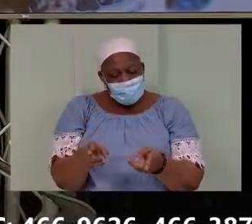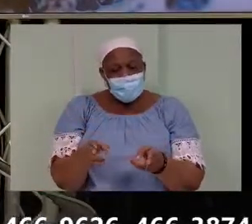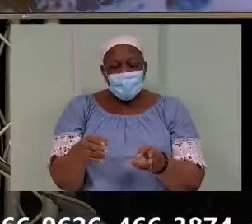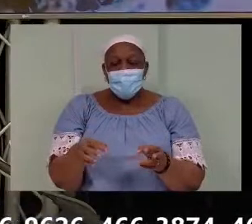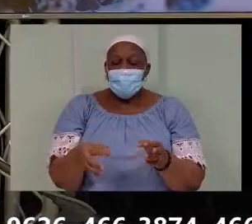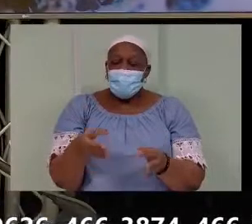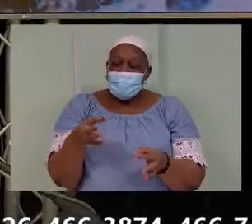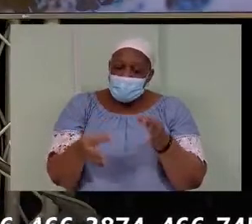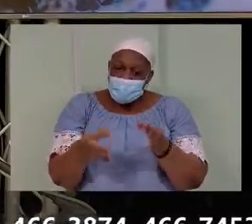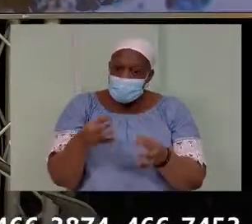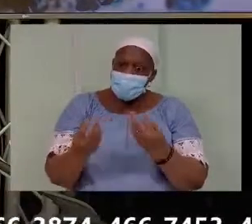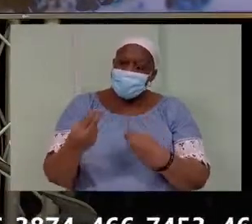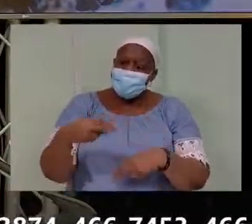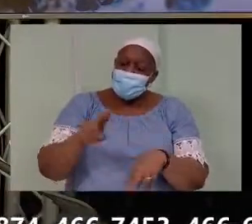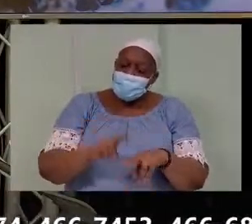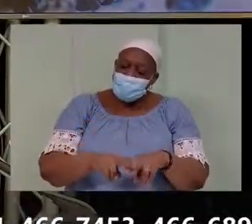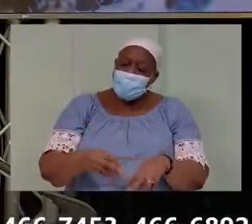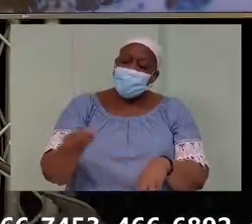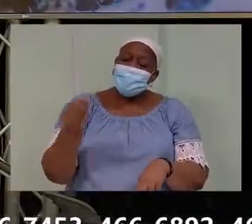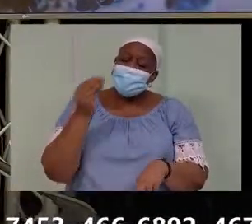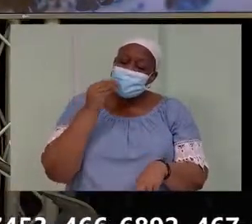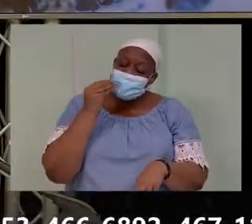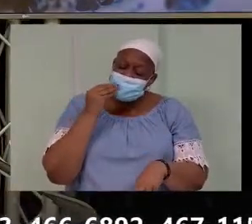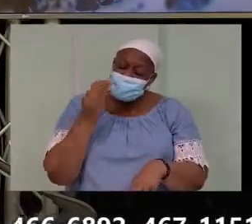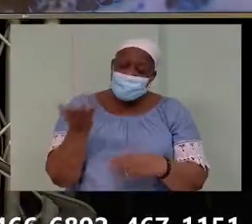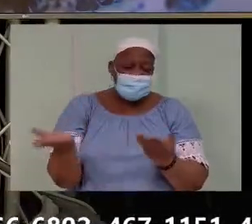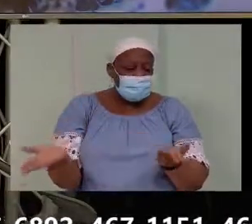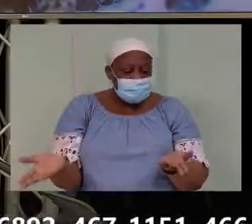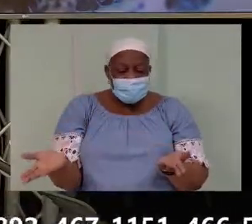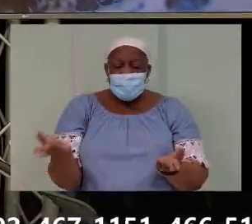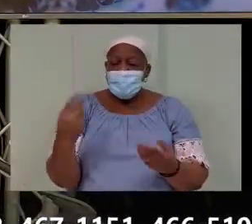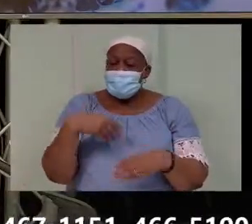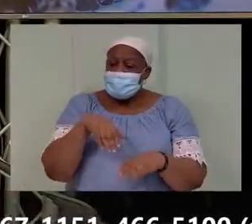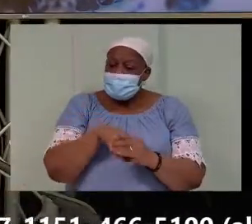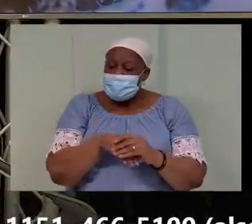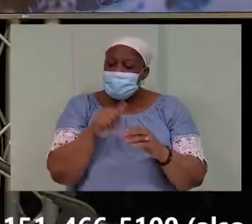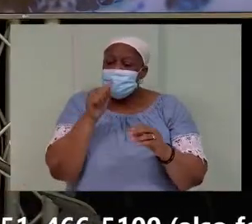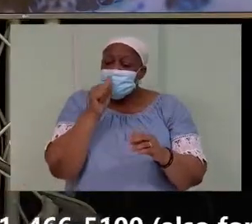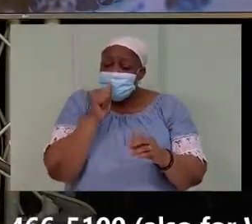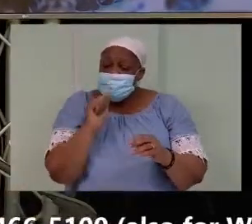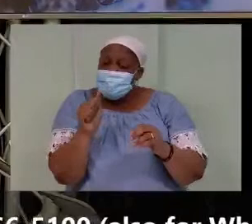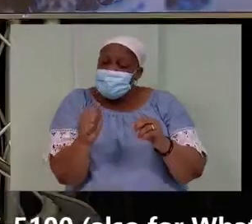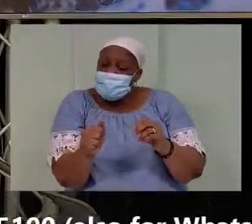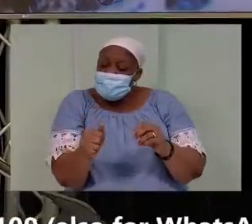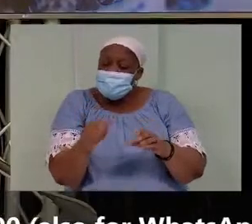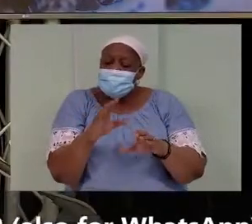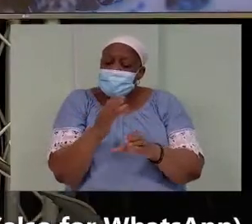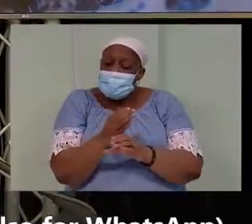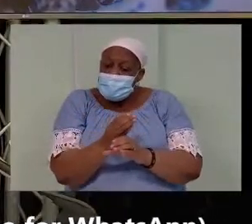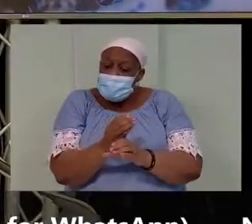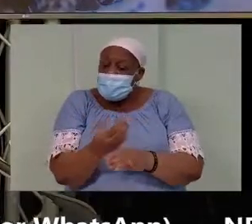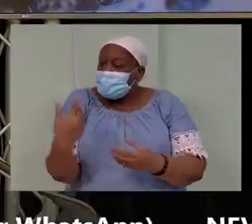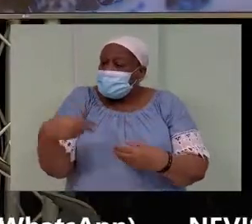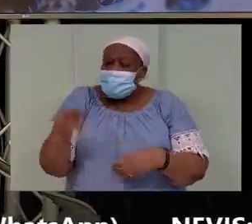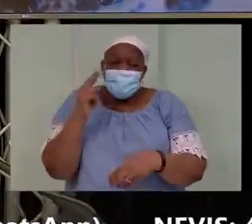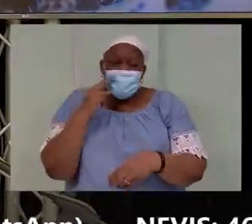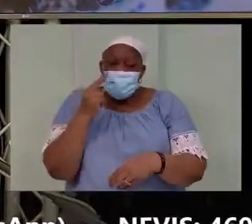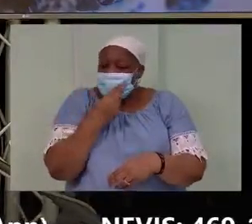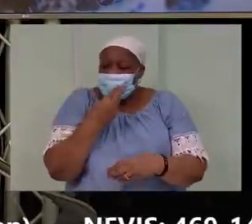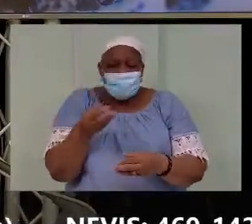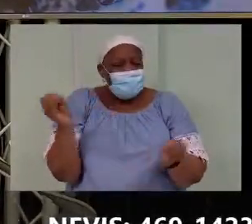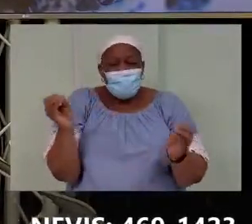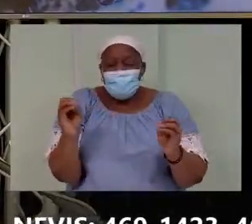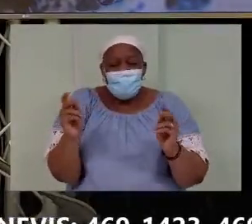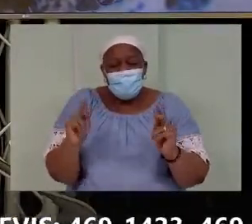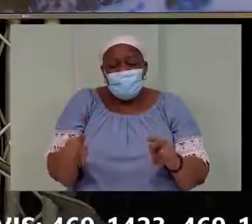said, if you're in your private space, if you're in a private vehicle, etc., you would not be issued a ticket. If you're in a restaurant eating, no